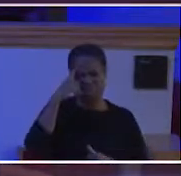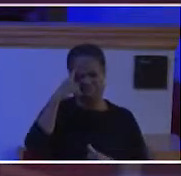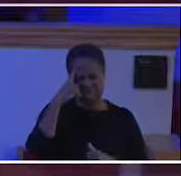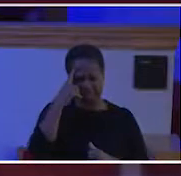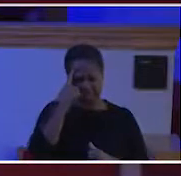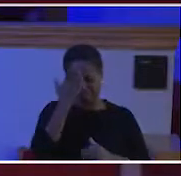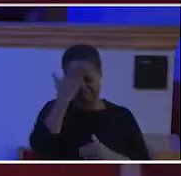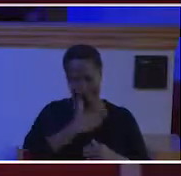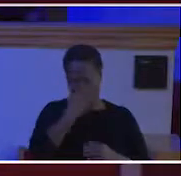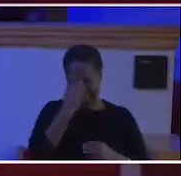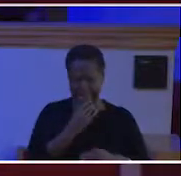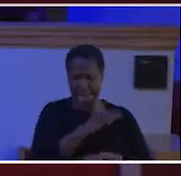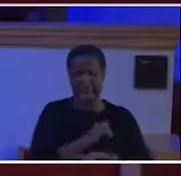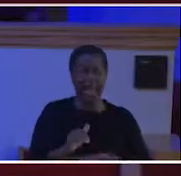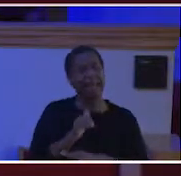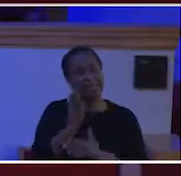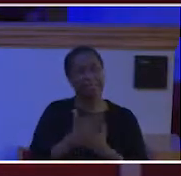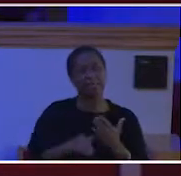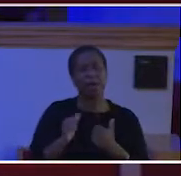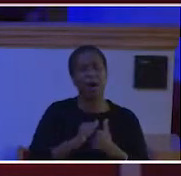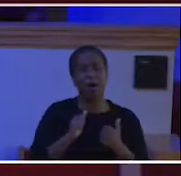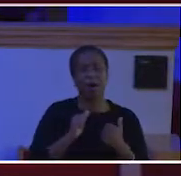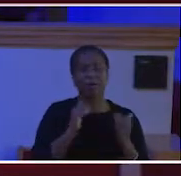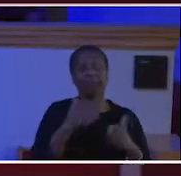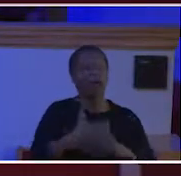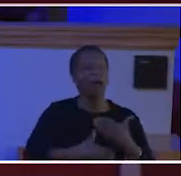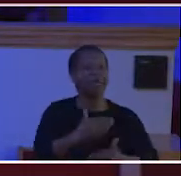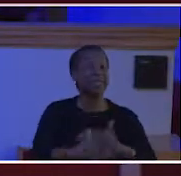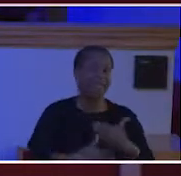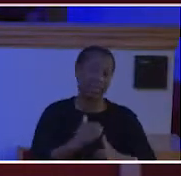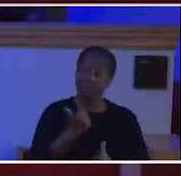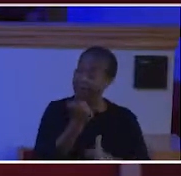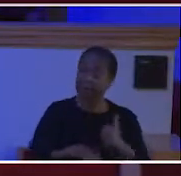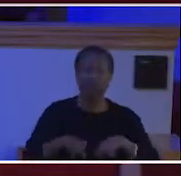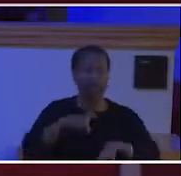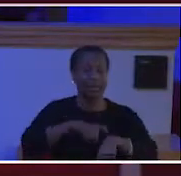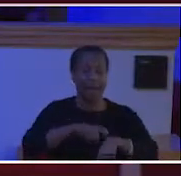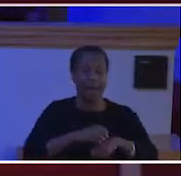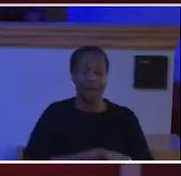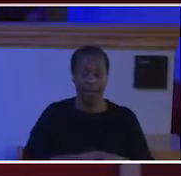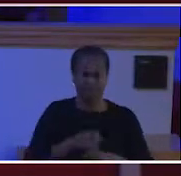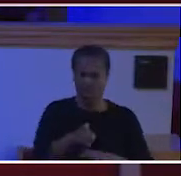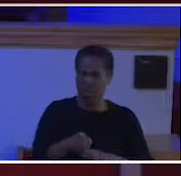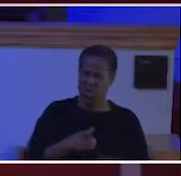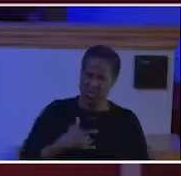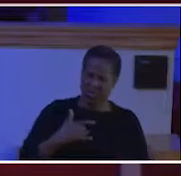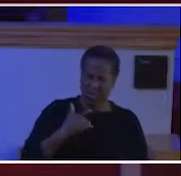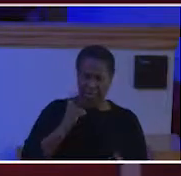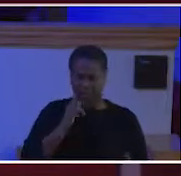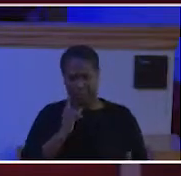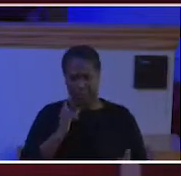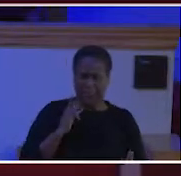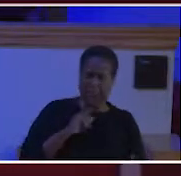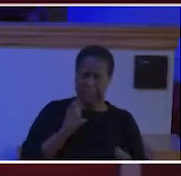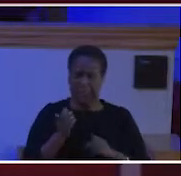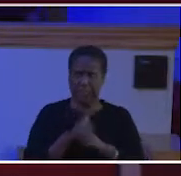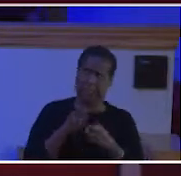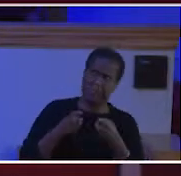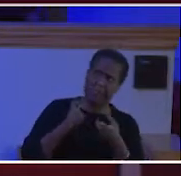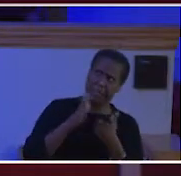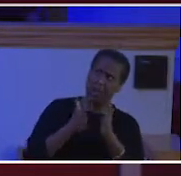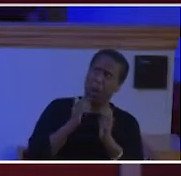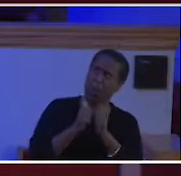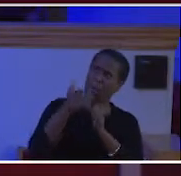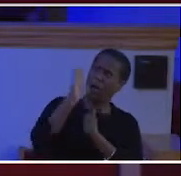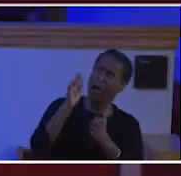night, it's just part of the labor process. Every time you wrestle with God, it's just part